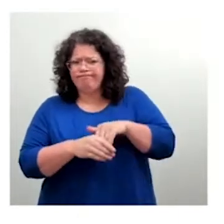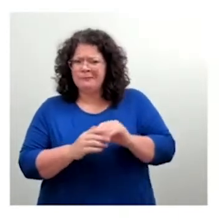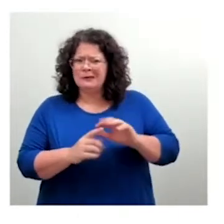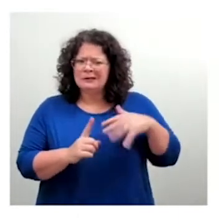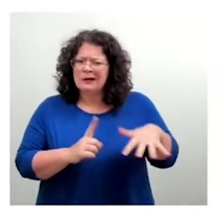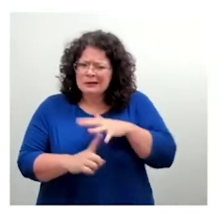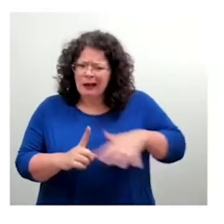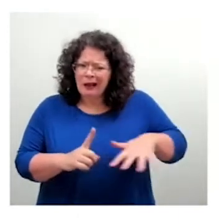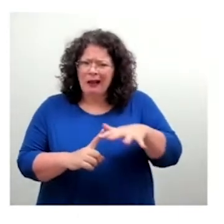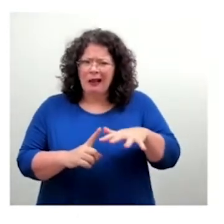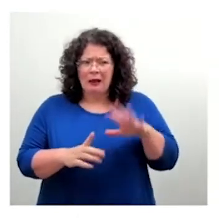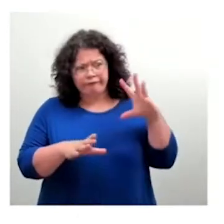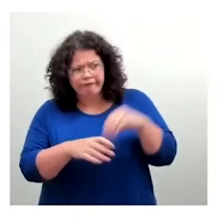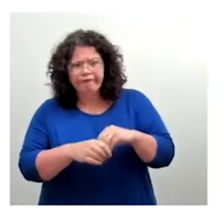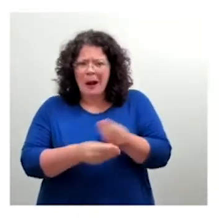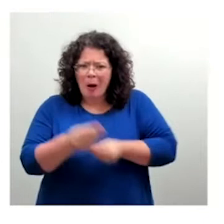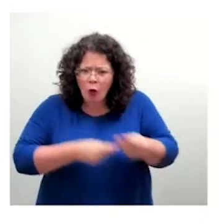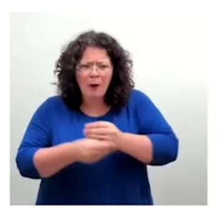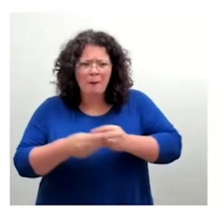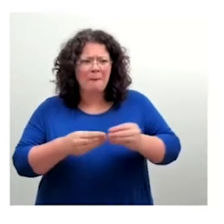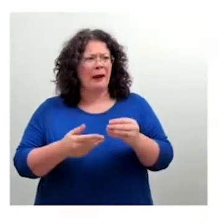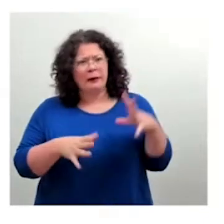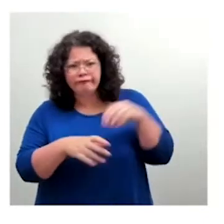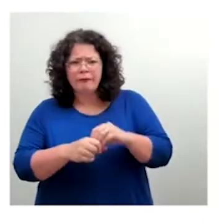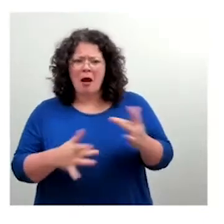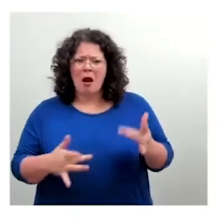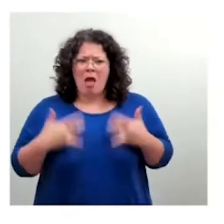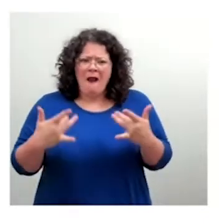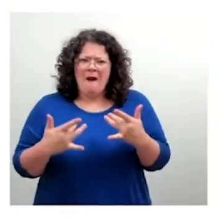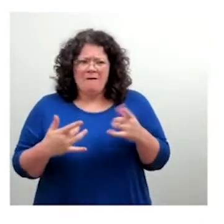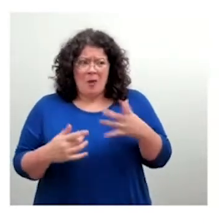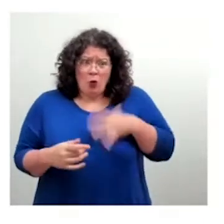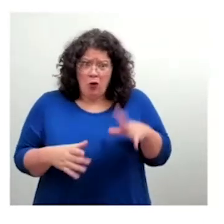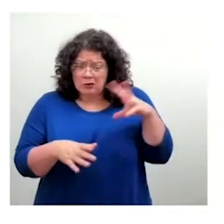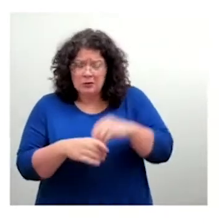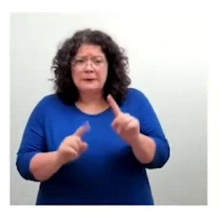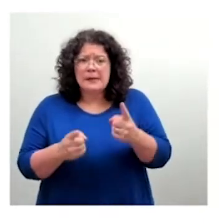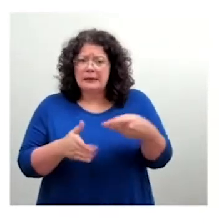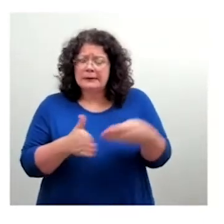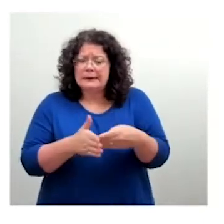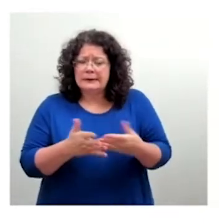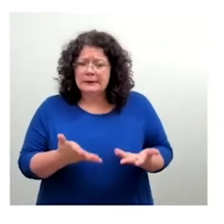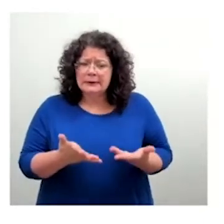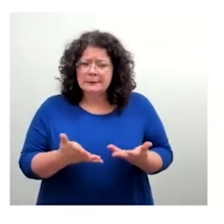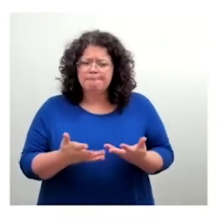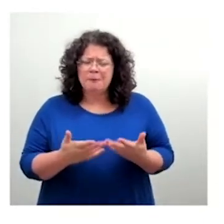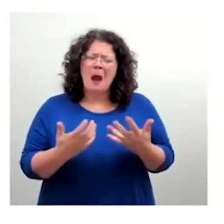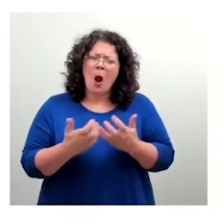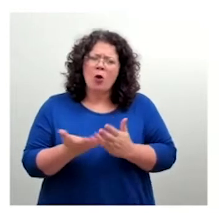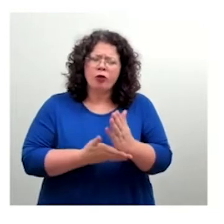really allow them to participate in that way. And equally, we know that up to 70% of disability can be